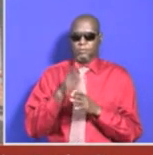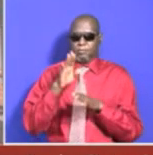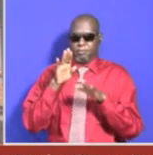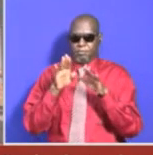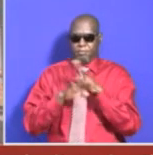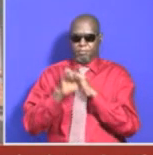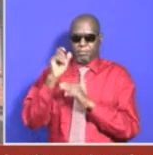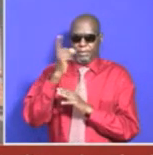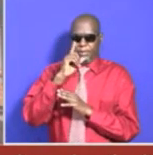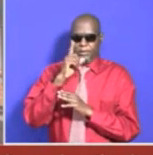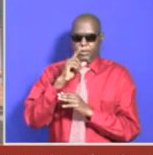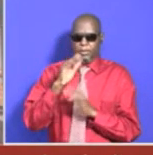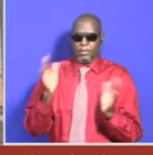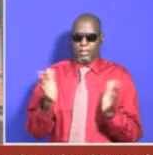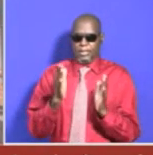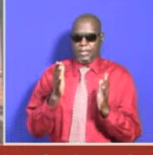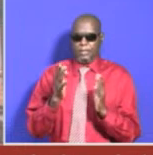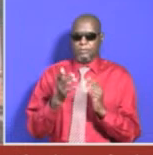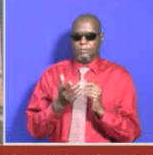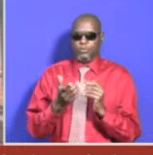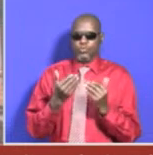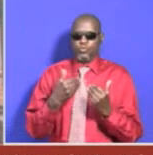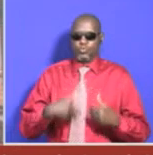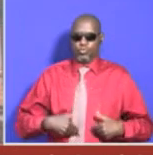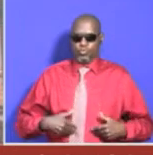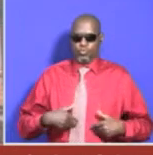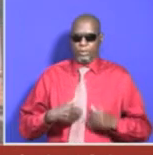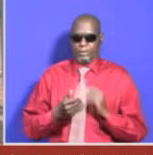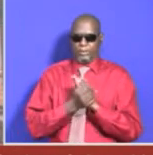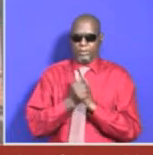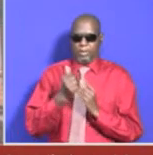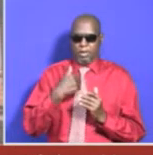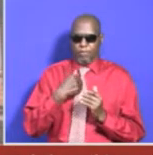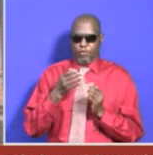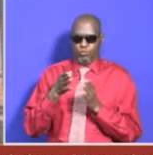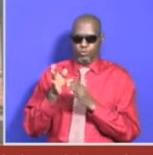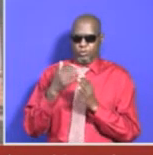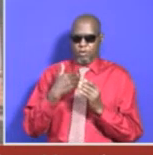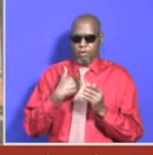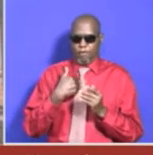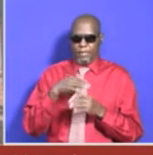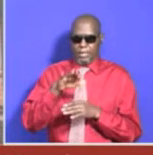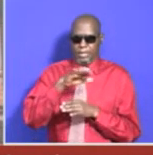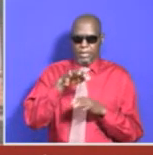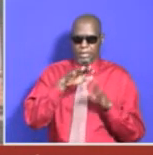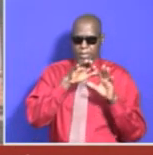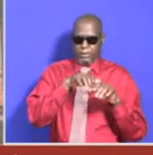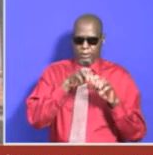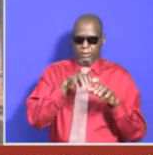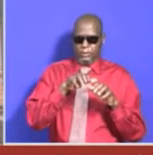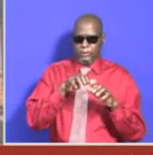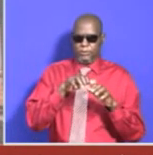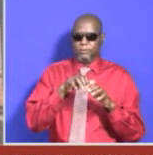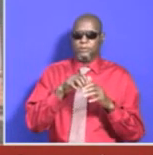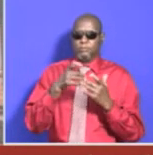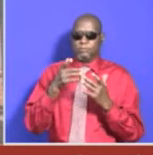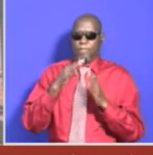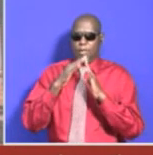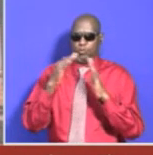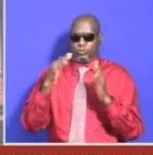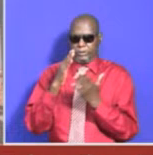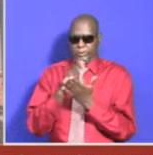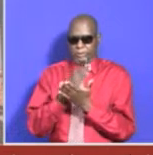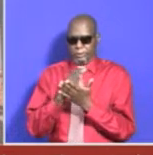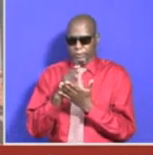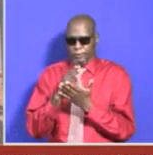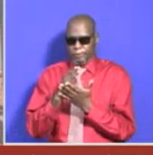to take advantage of the skills they have to grab the opportunity available in the agriculture, horticulture, industrial and housing sector and